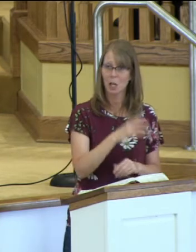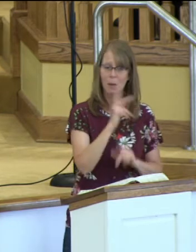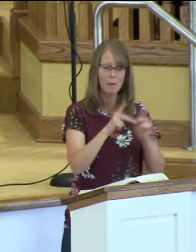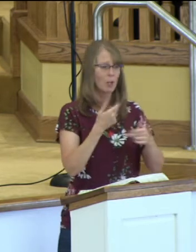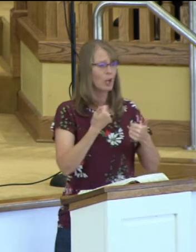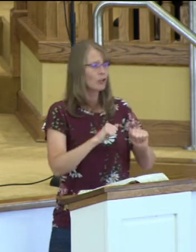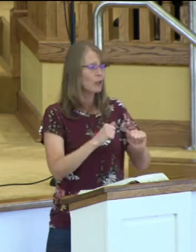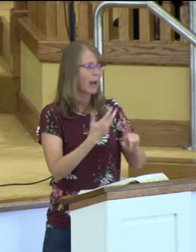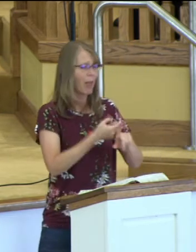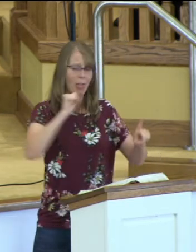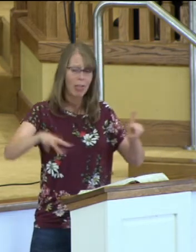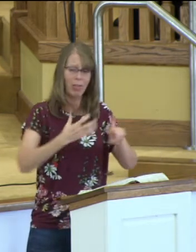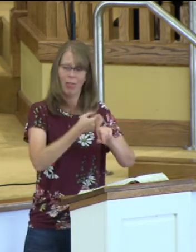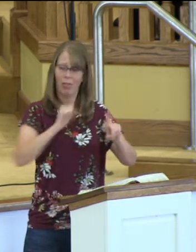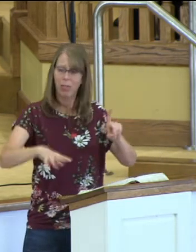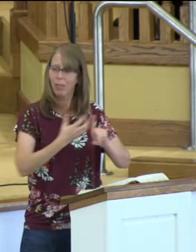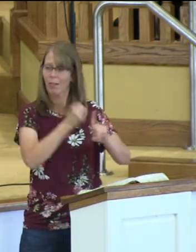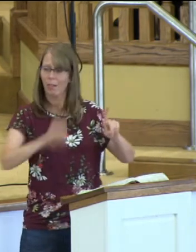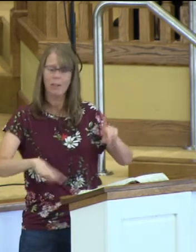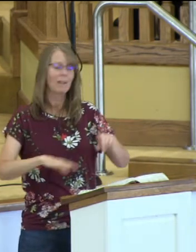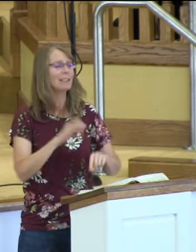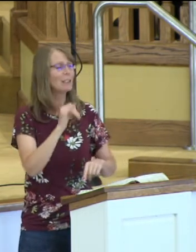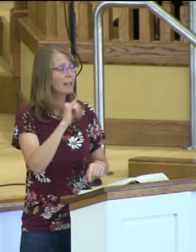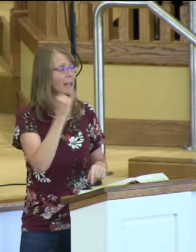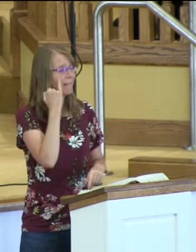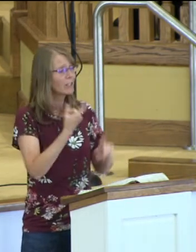and they're trying to get rid of that. Hey, listen, if it be